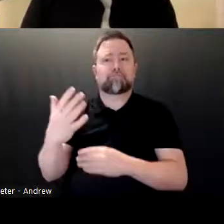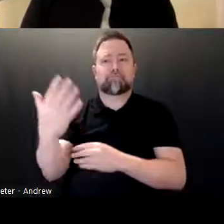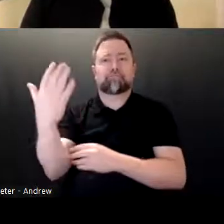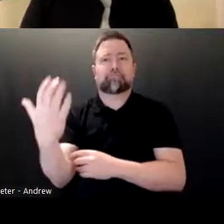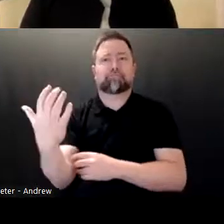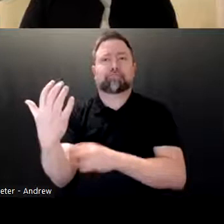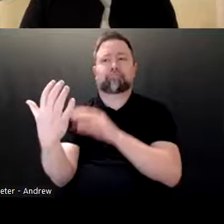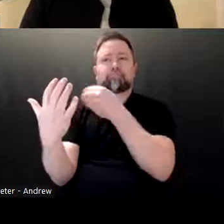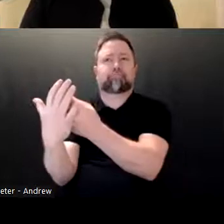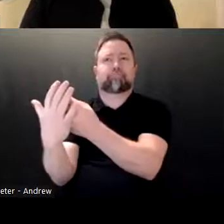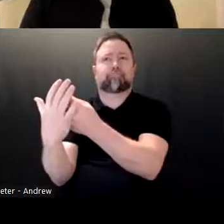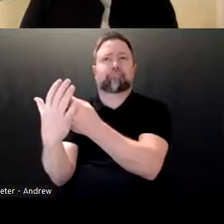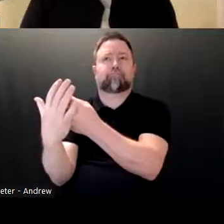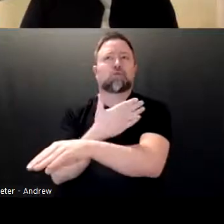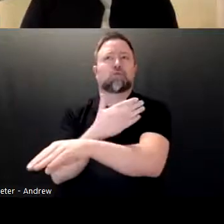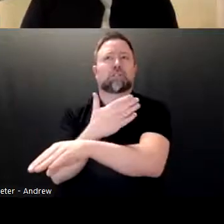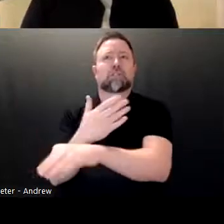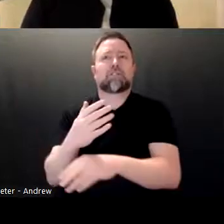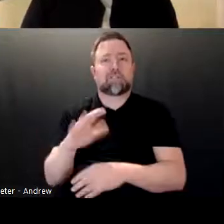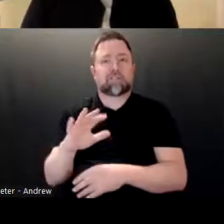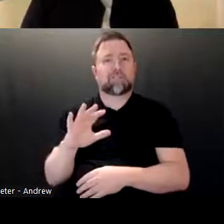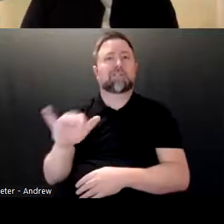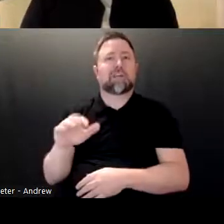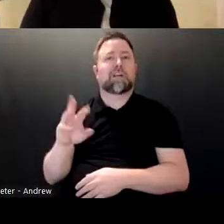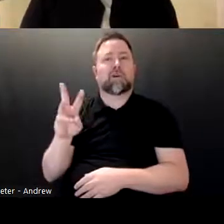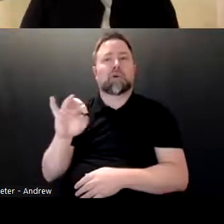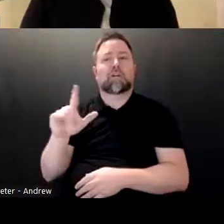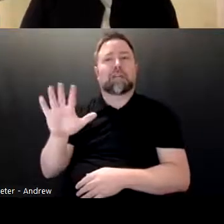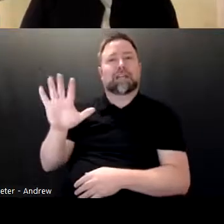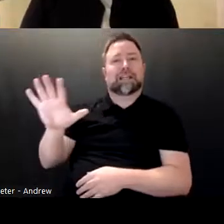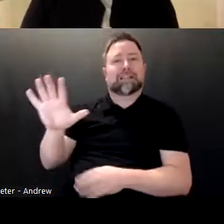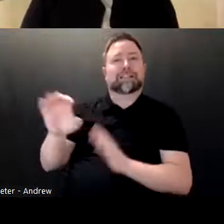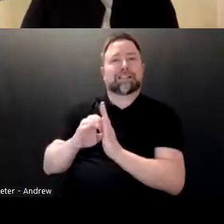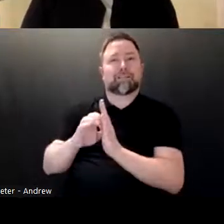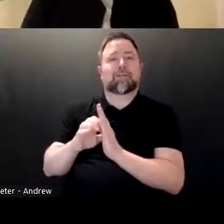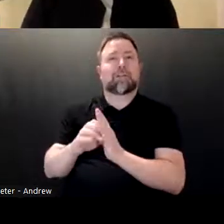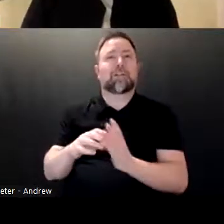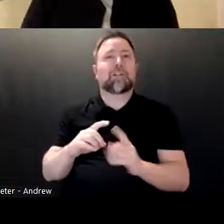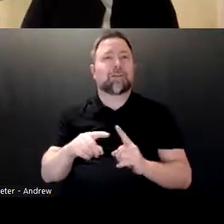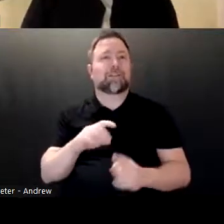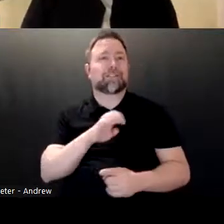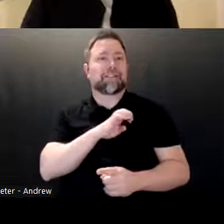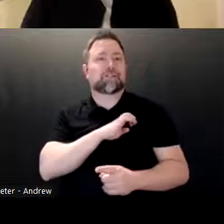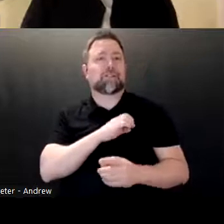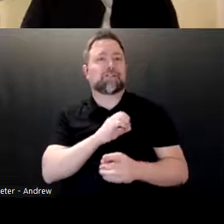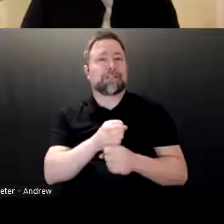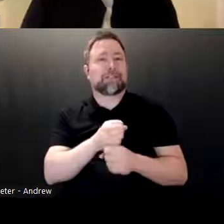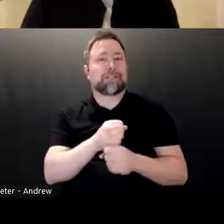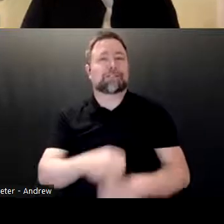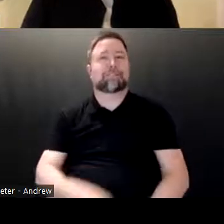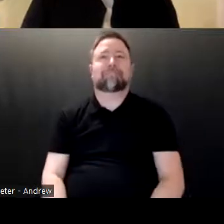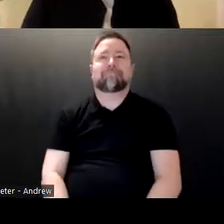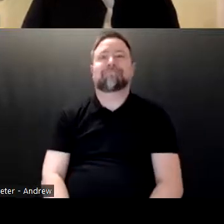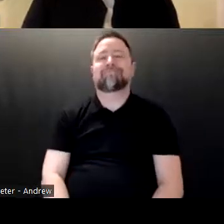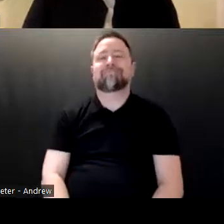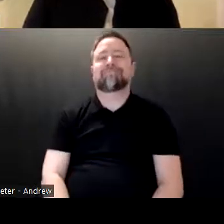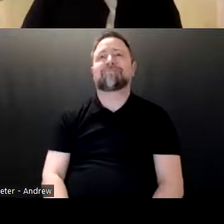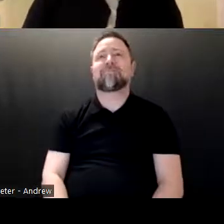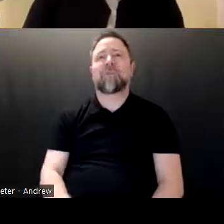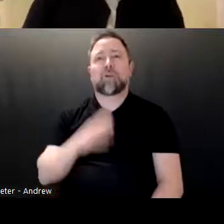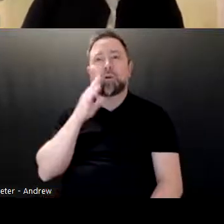And at this point, younger woodworkers started to seek Esherick out as a kind of ancestor to the work that they were doing. One of them was